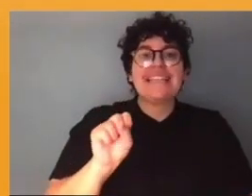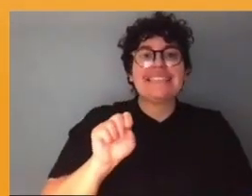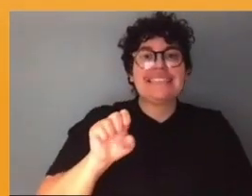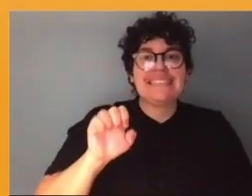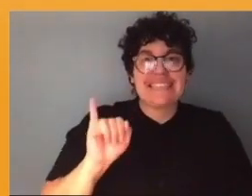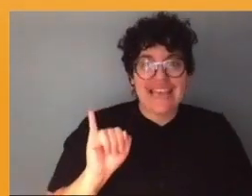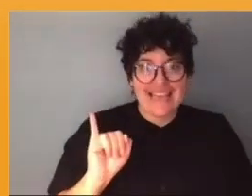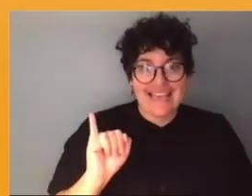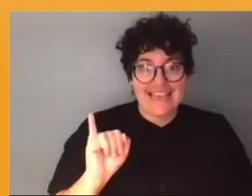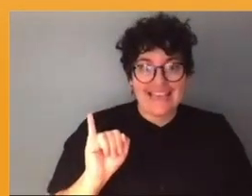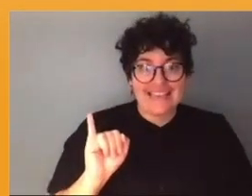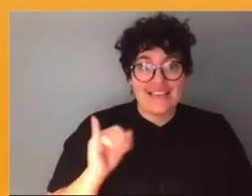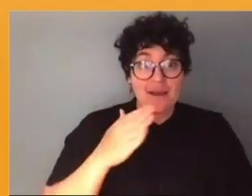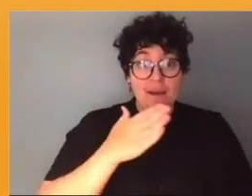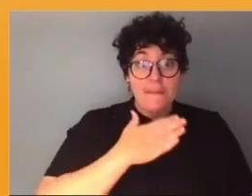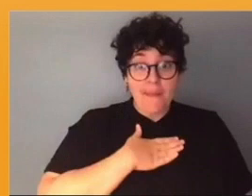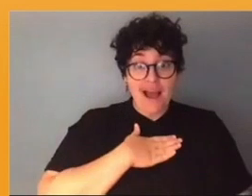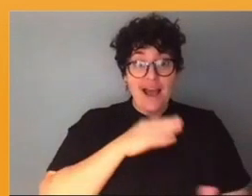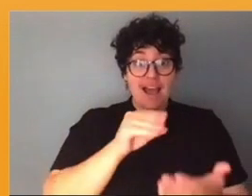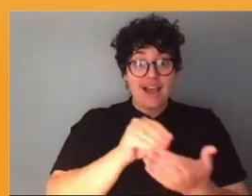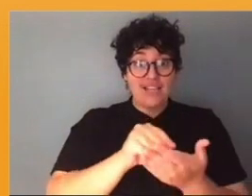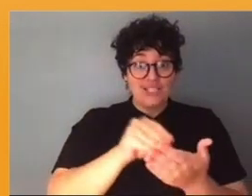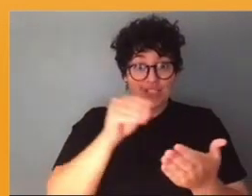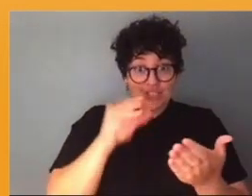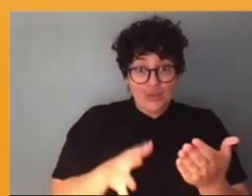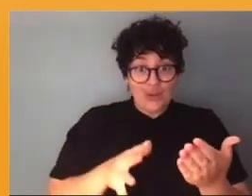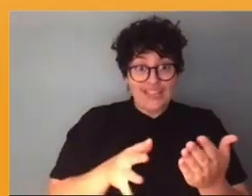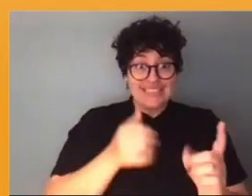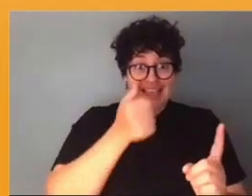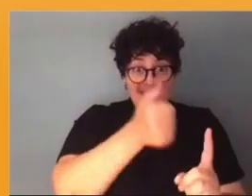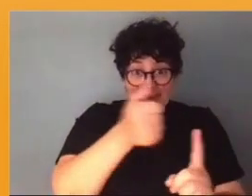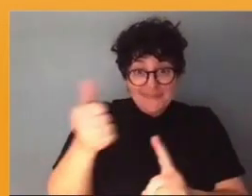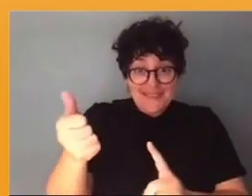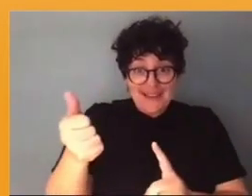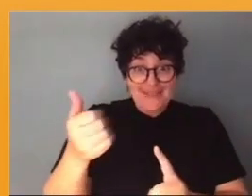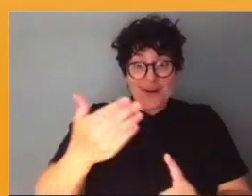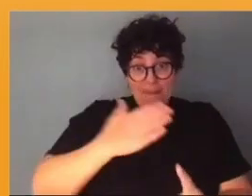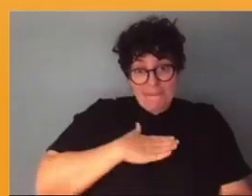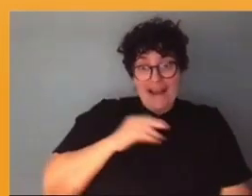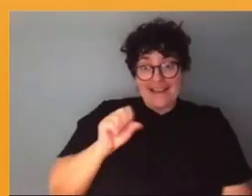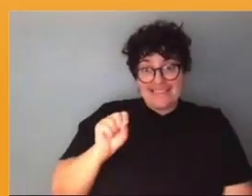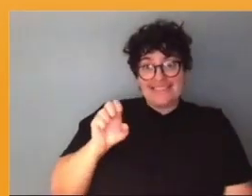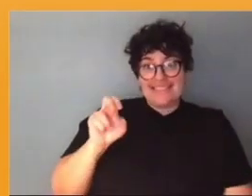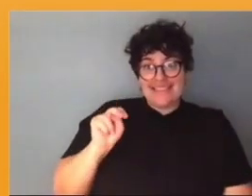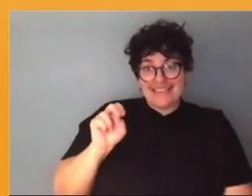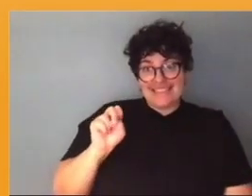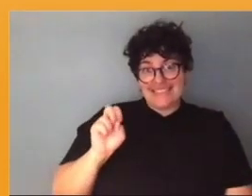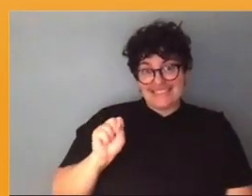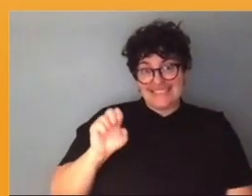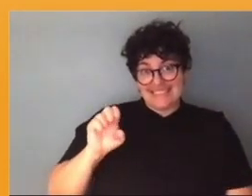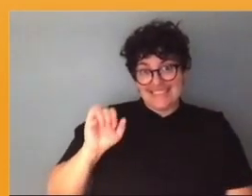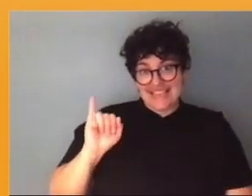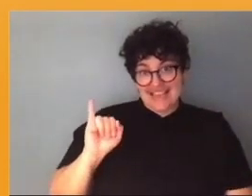my sensei to teach me myself. Sensei is